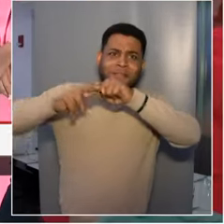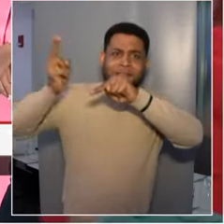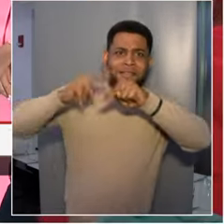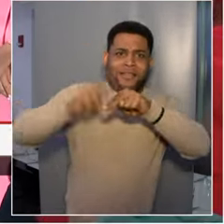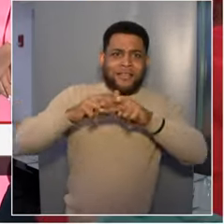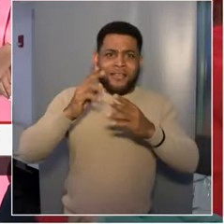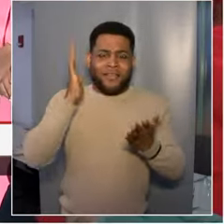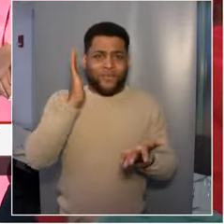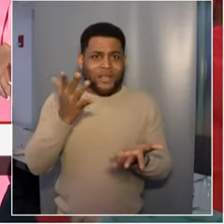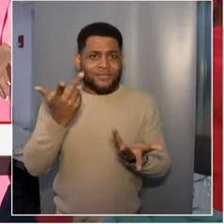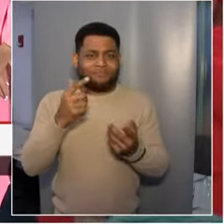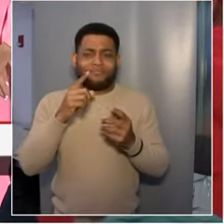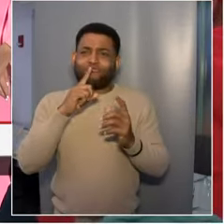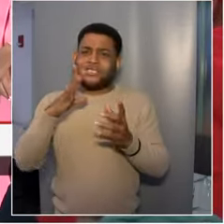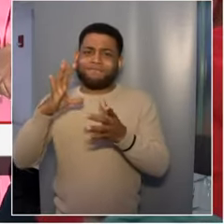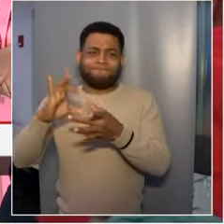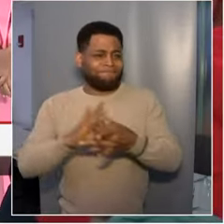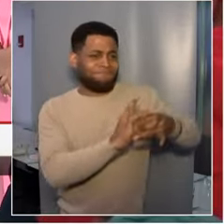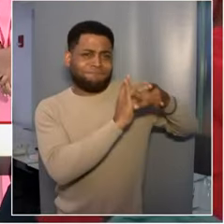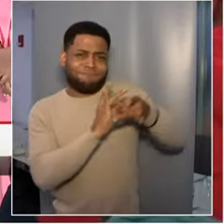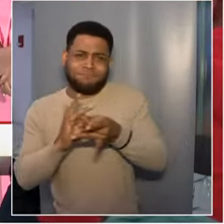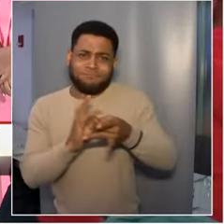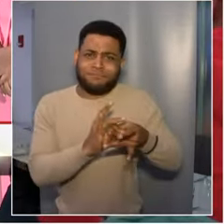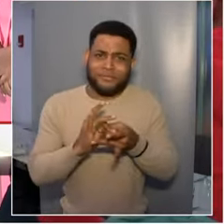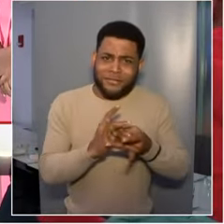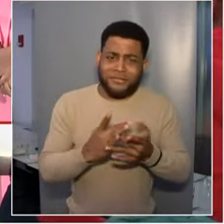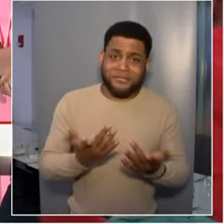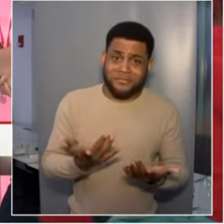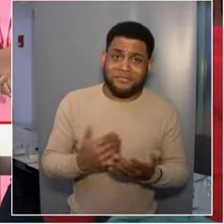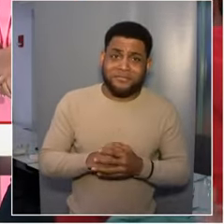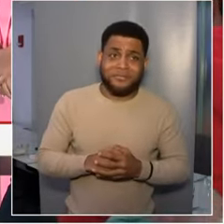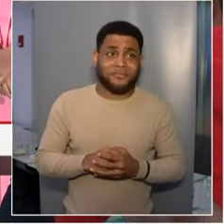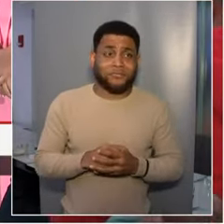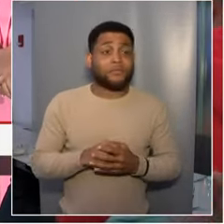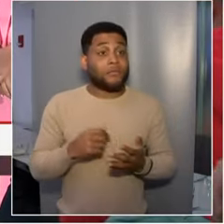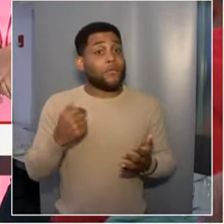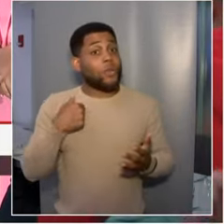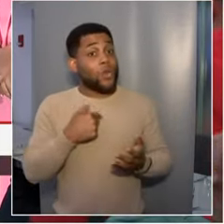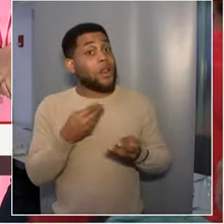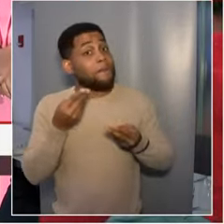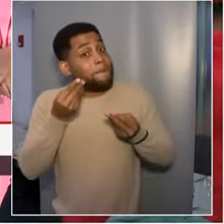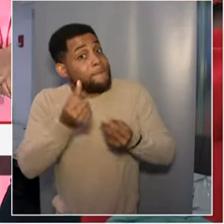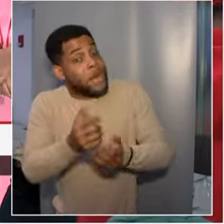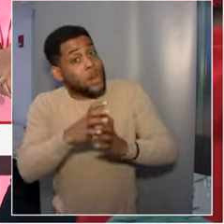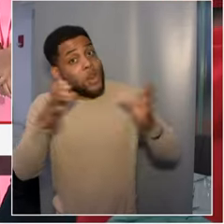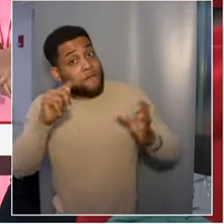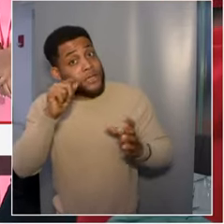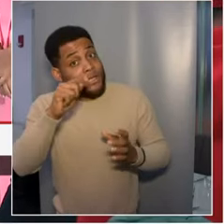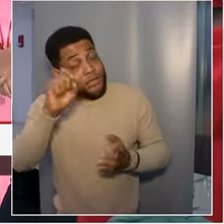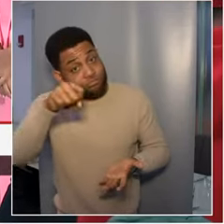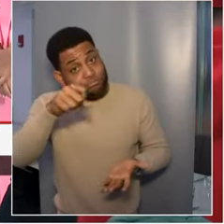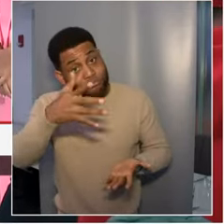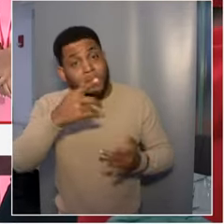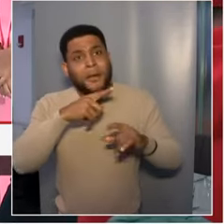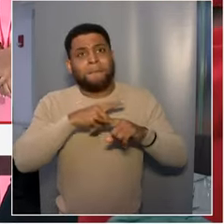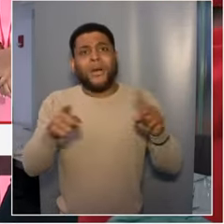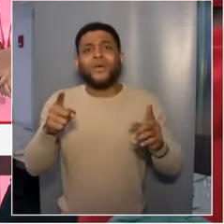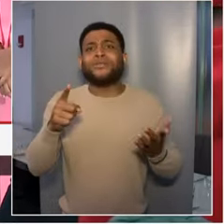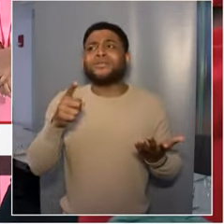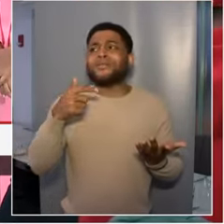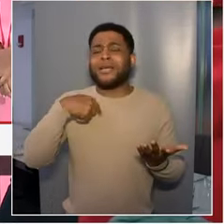circle, but we pay a lot in taxes. And so this was not only the right thing for the community, the right